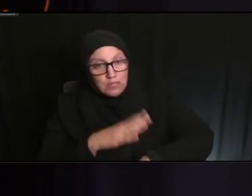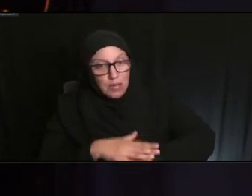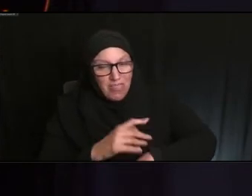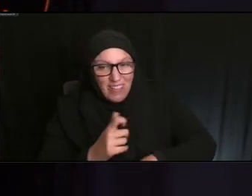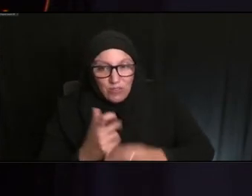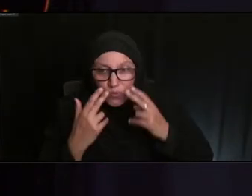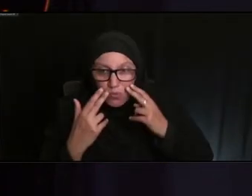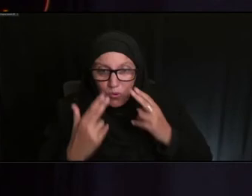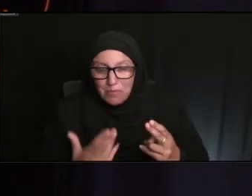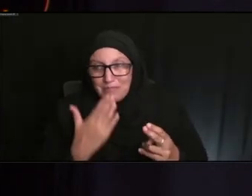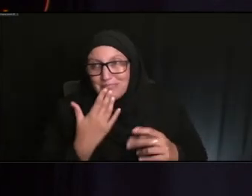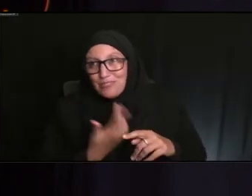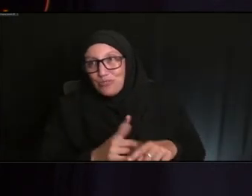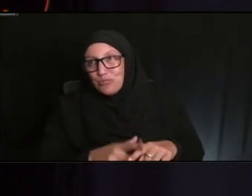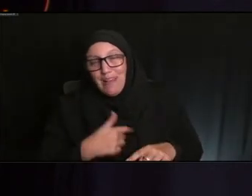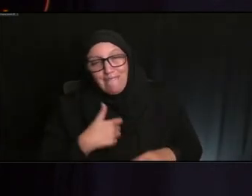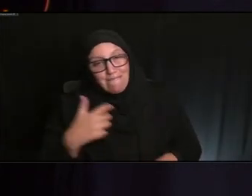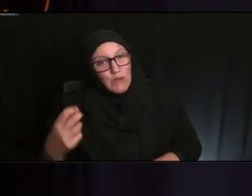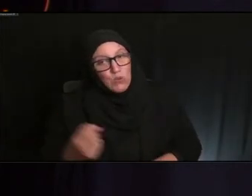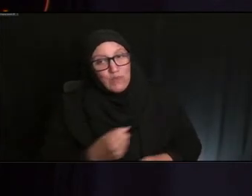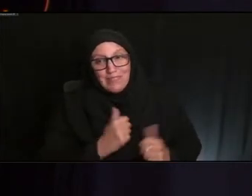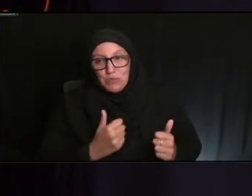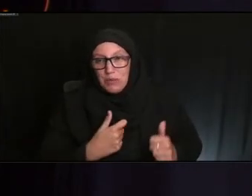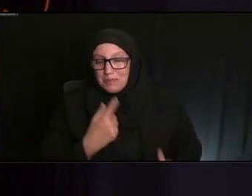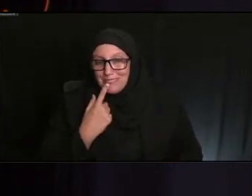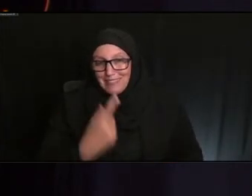but I have to finish what I'm saying.